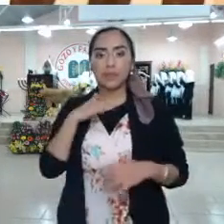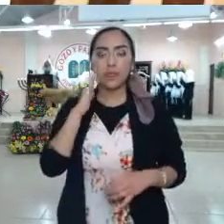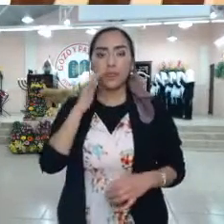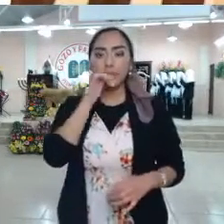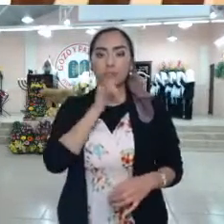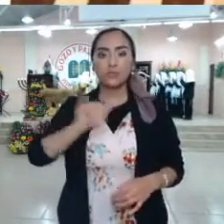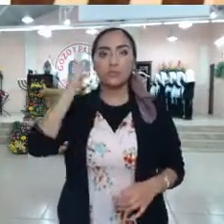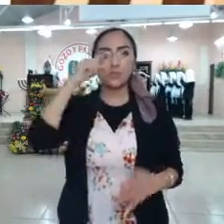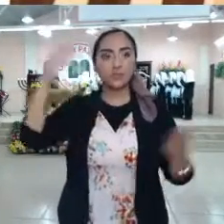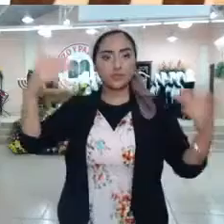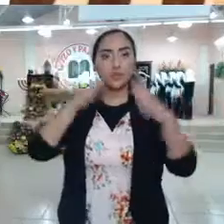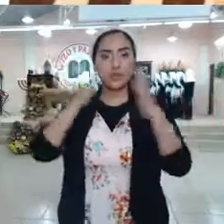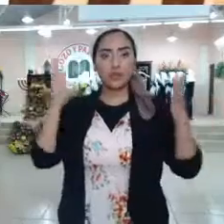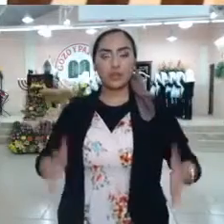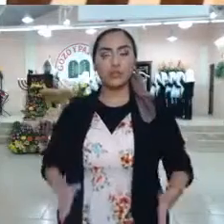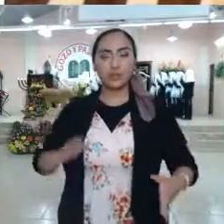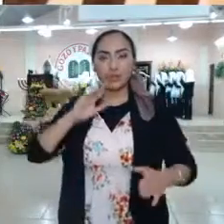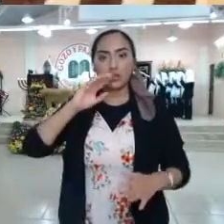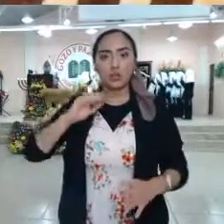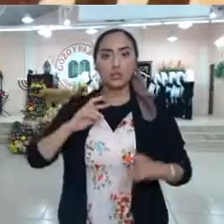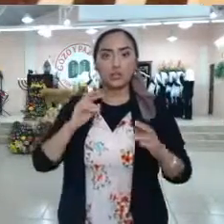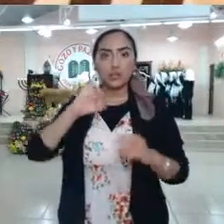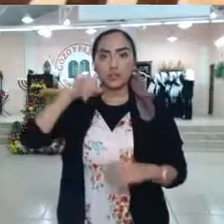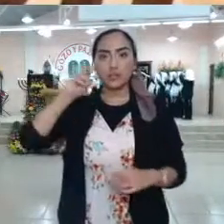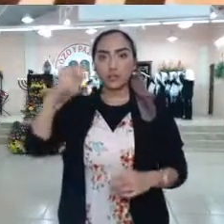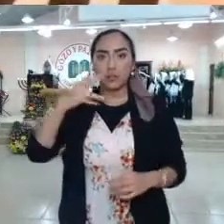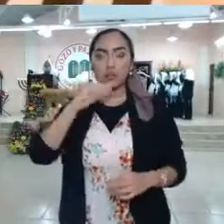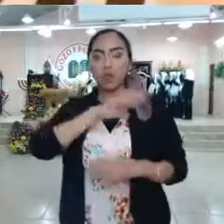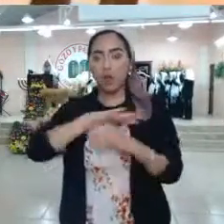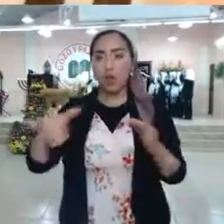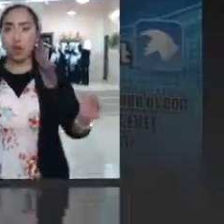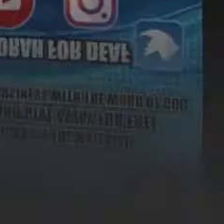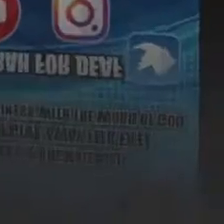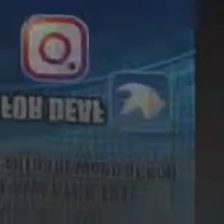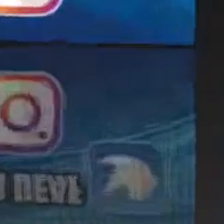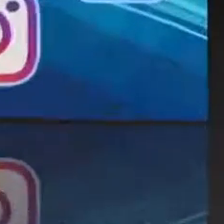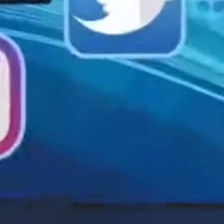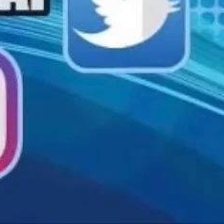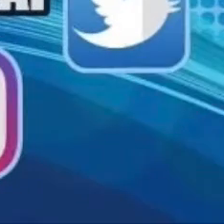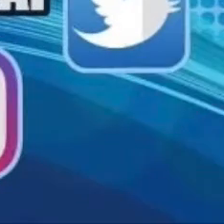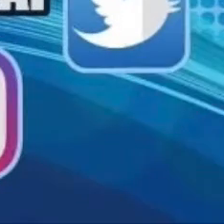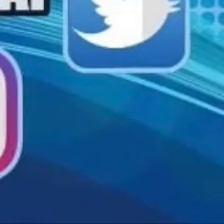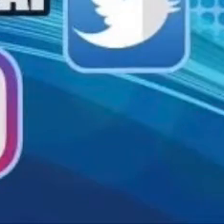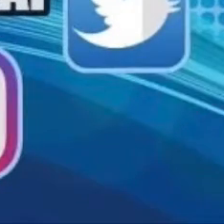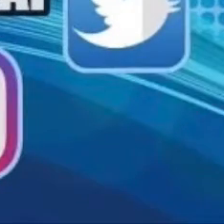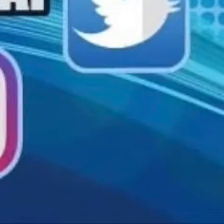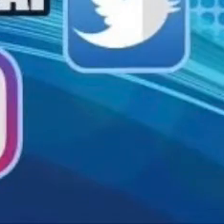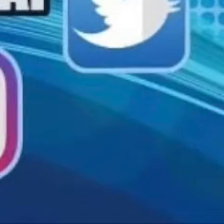We're going to para blow llamar the a la shofar marca to de call the Judá y de beloved house of Israel y Judah a and todos house los of Israel and all of the a que se Goyim.